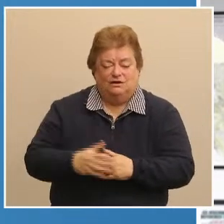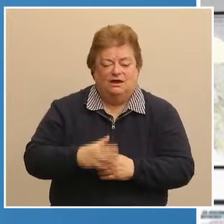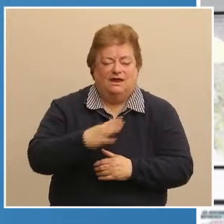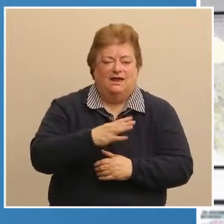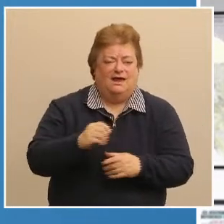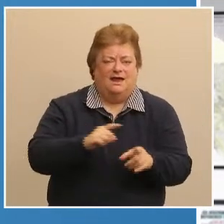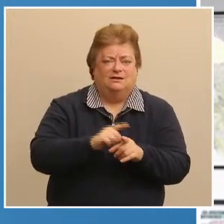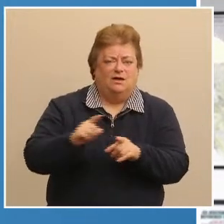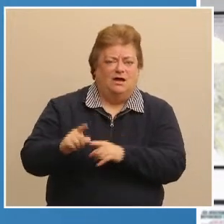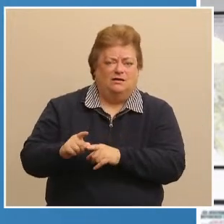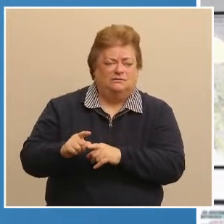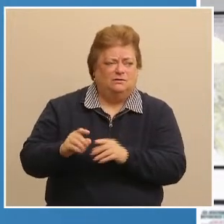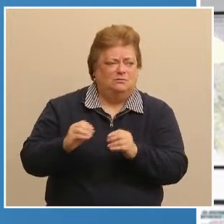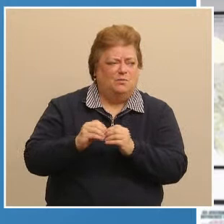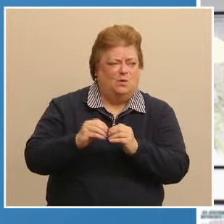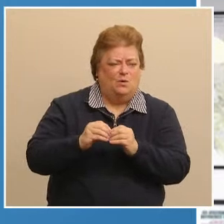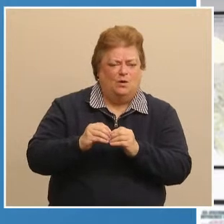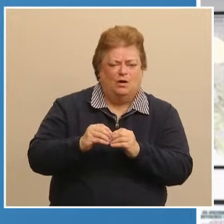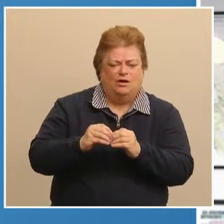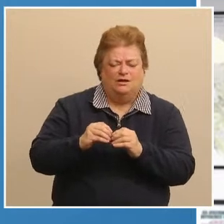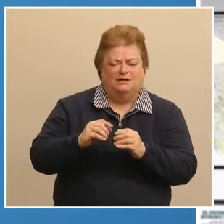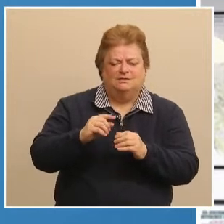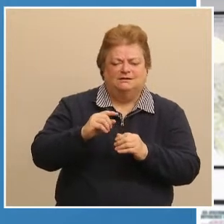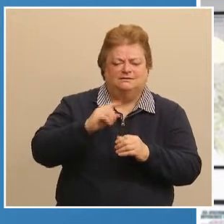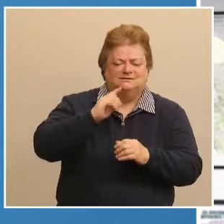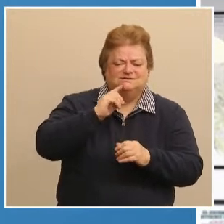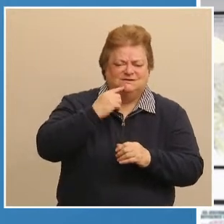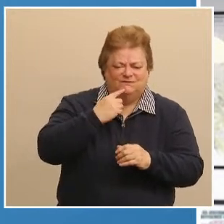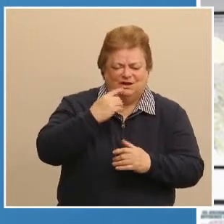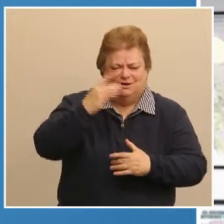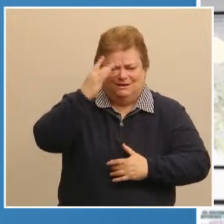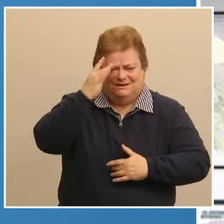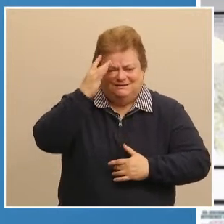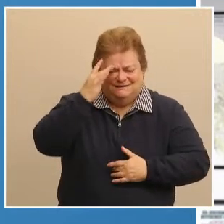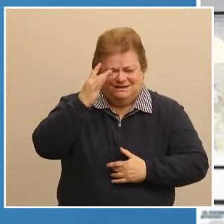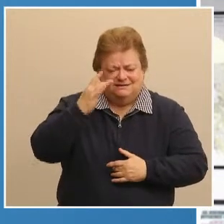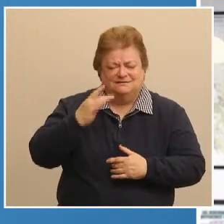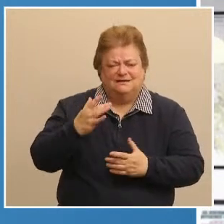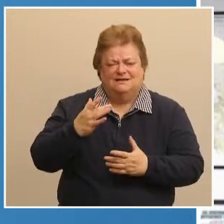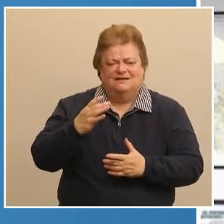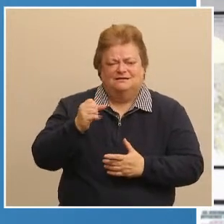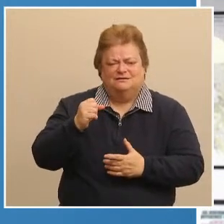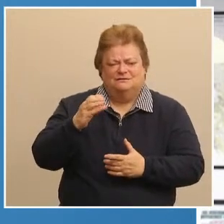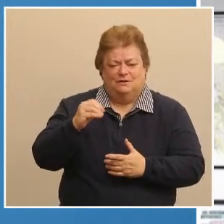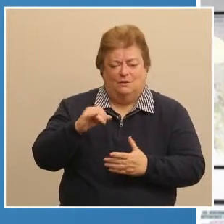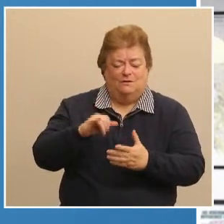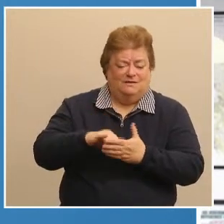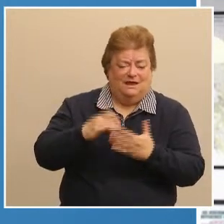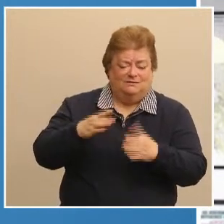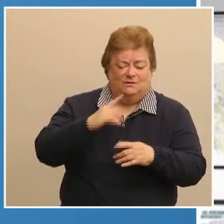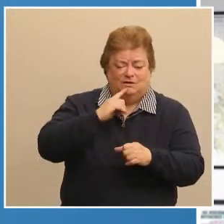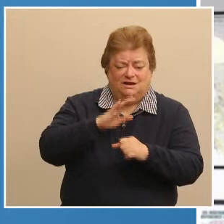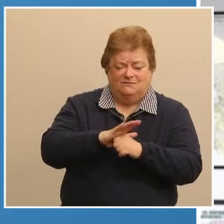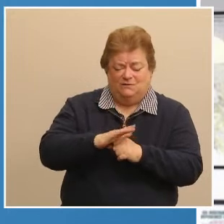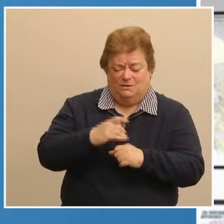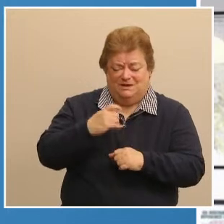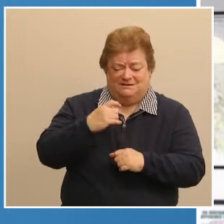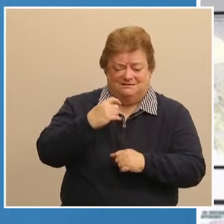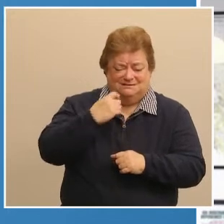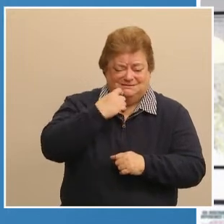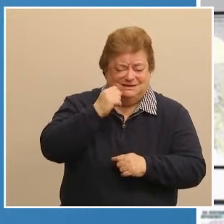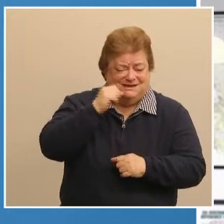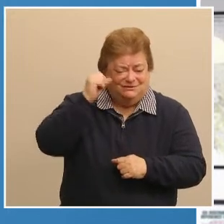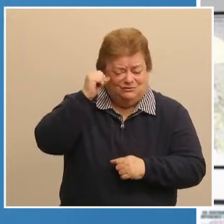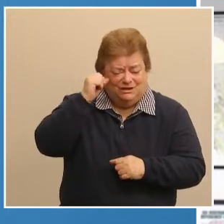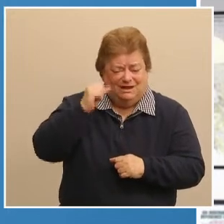is more virulent. It causes more severe disease. And now that's been confirmed even as lately as yesterday